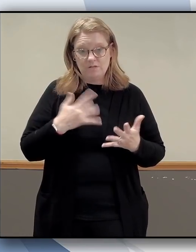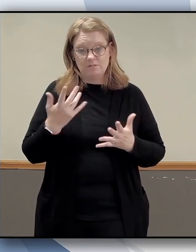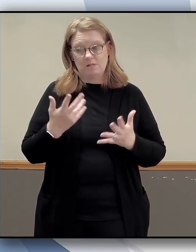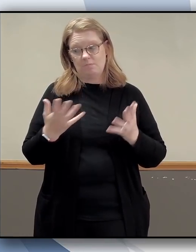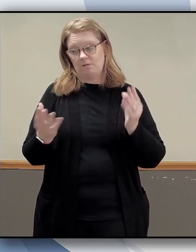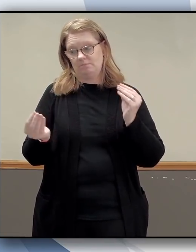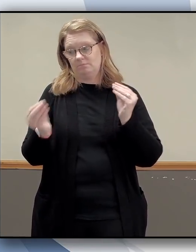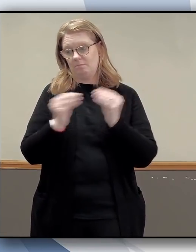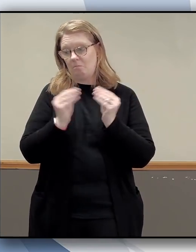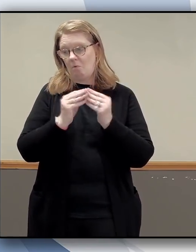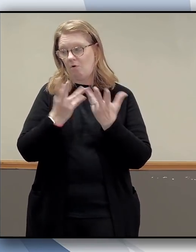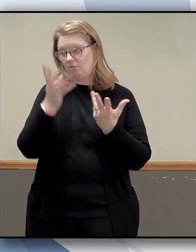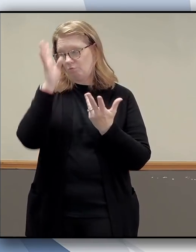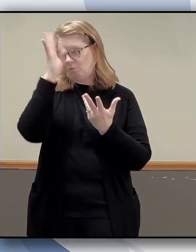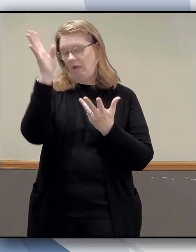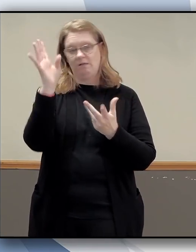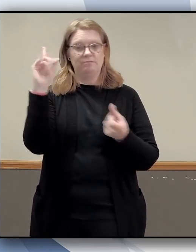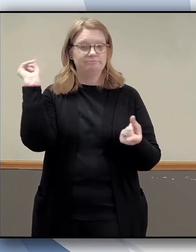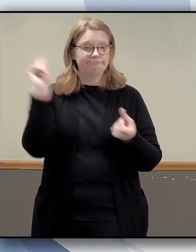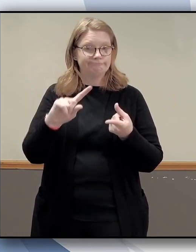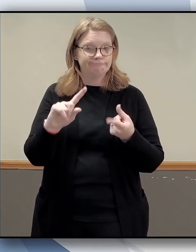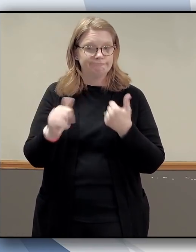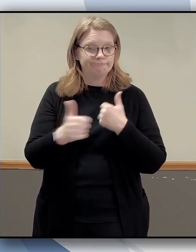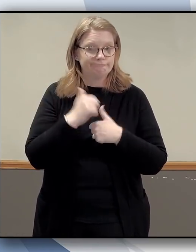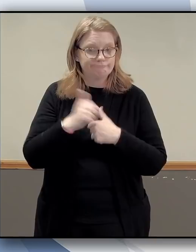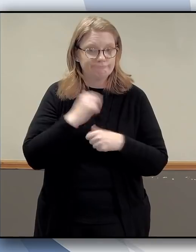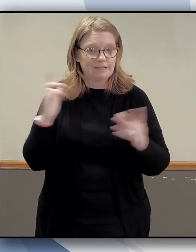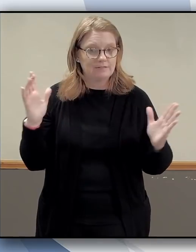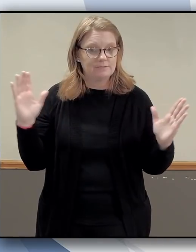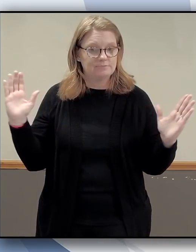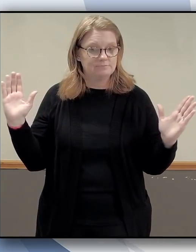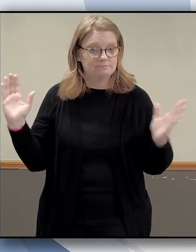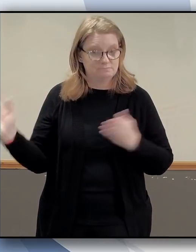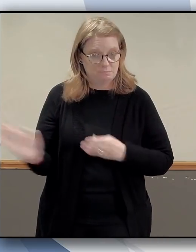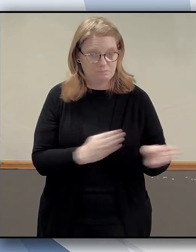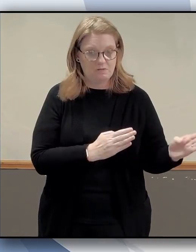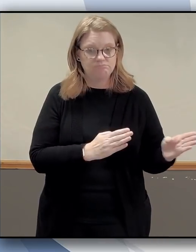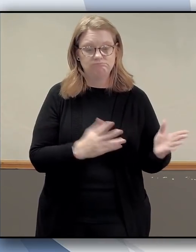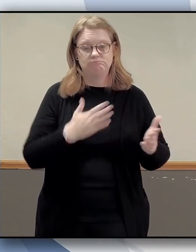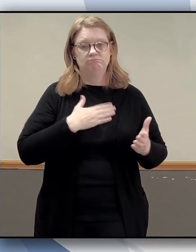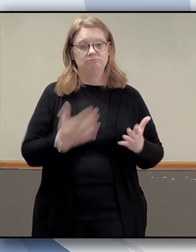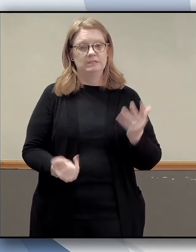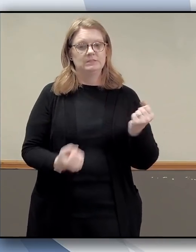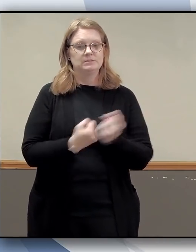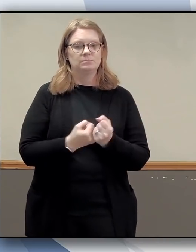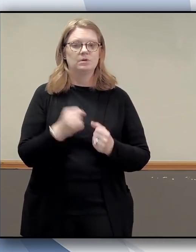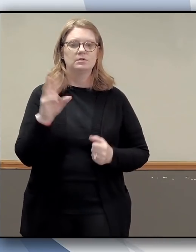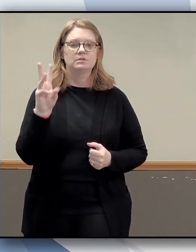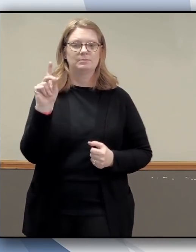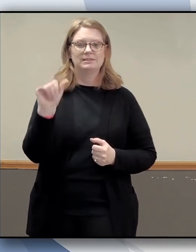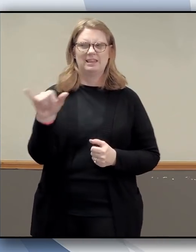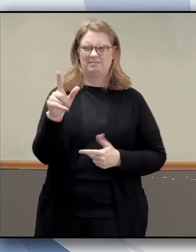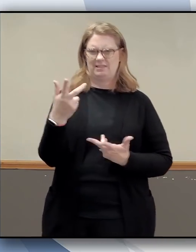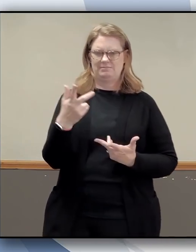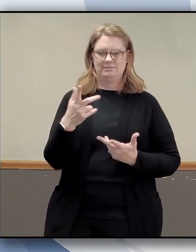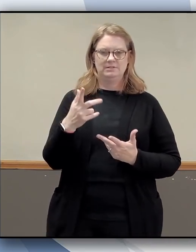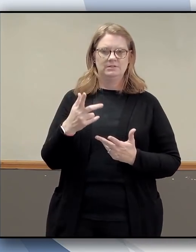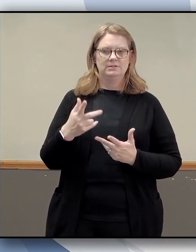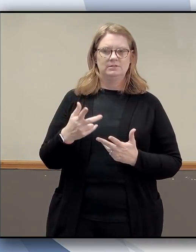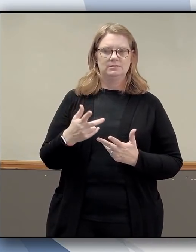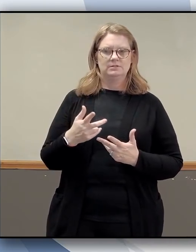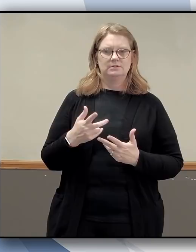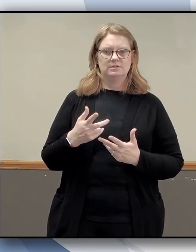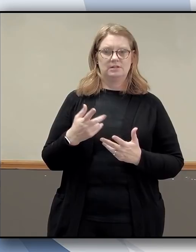creative mitigation strategies, we're happy to learn from them and happy to support them. Because obviously they don't want to overstep what the